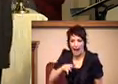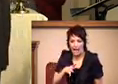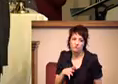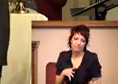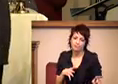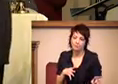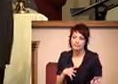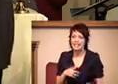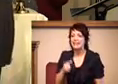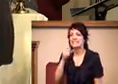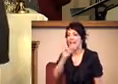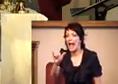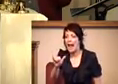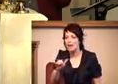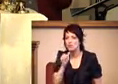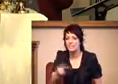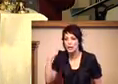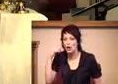Gay, if you didn't hear that.